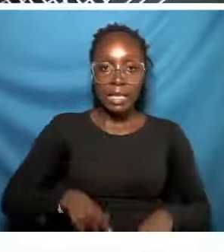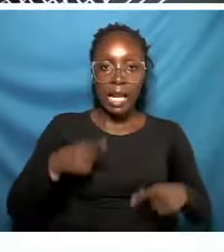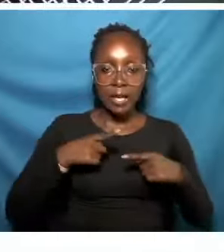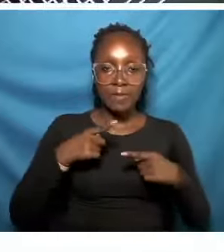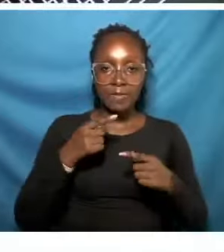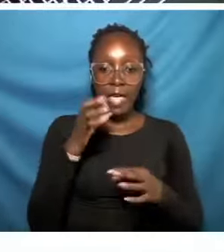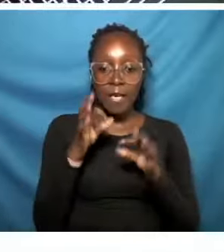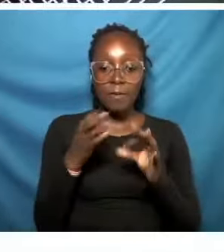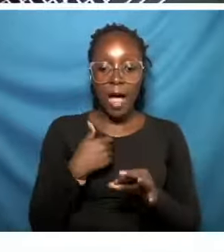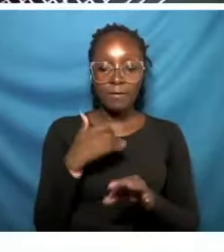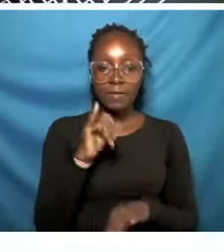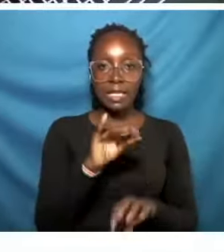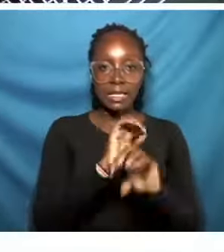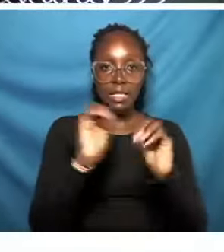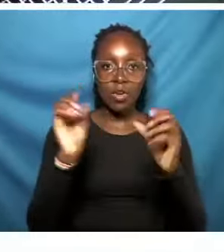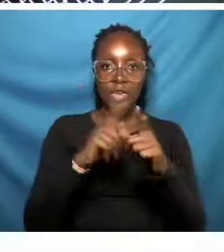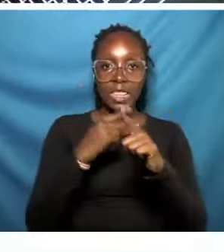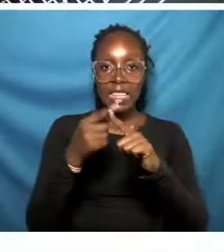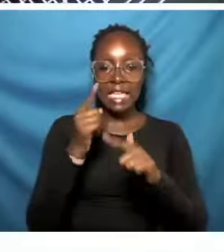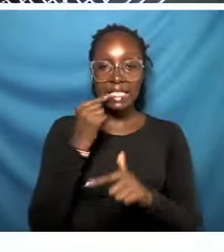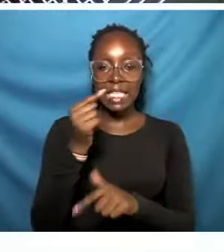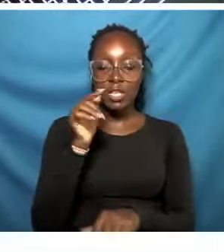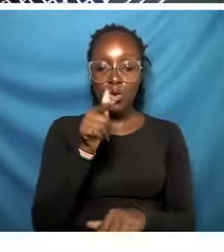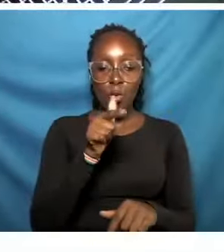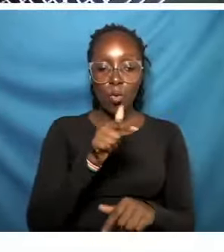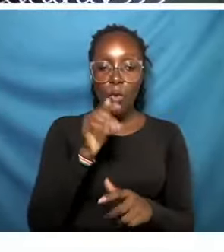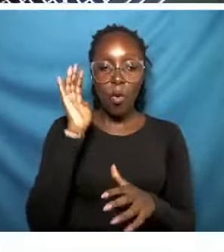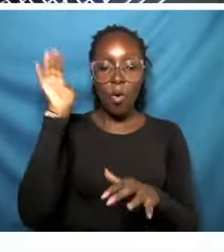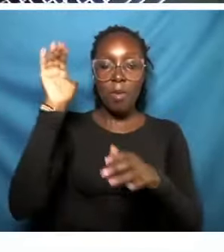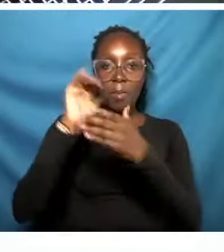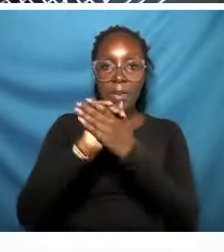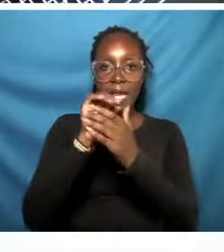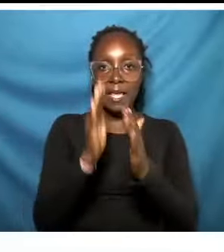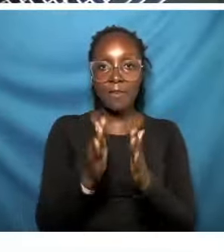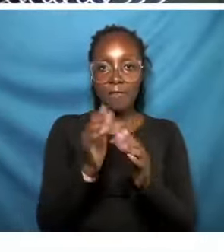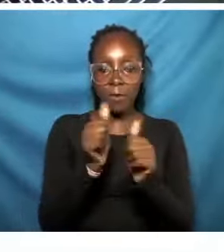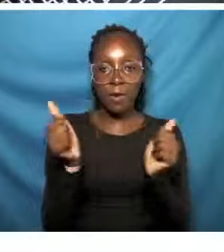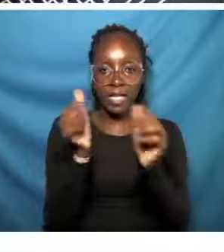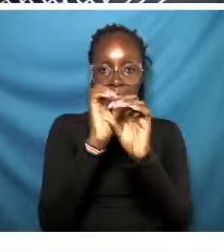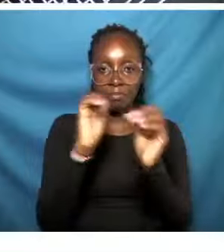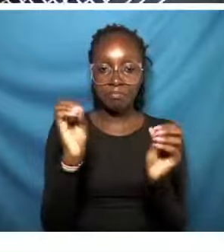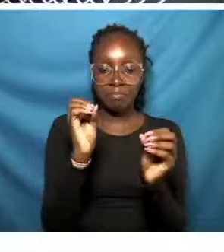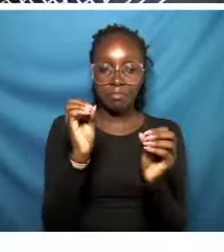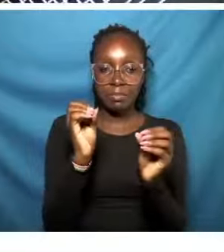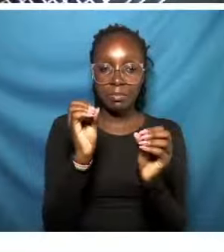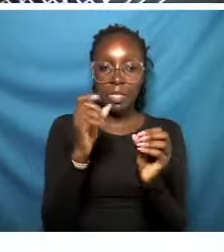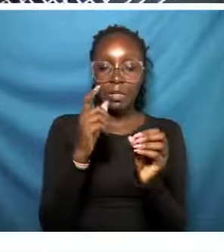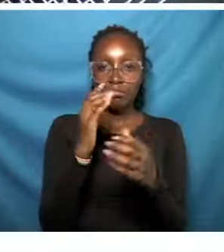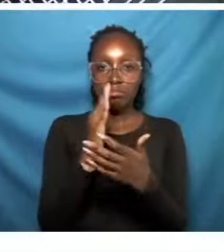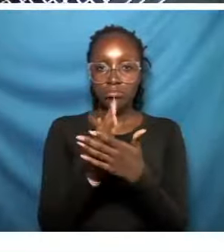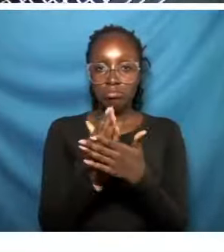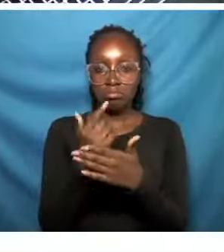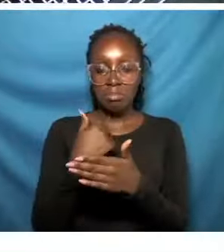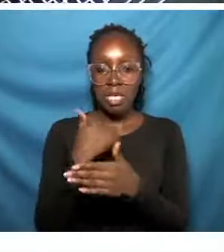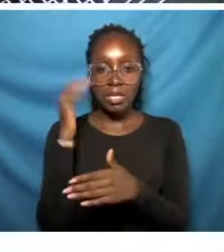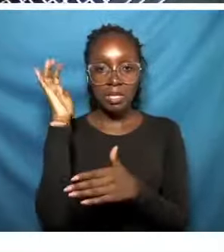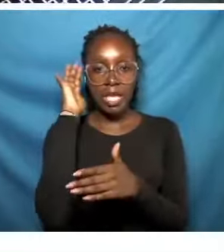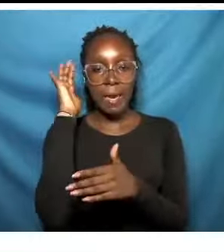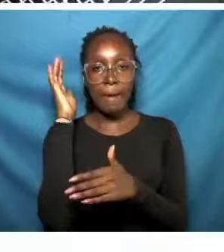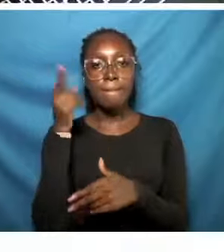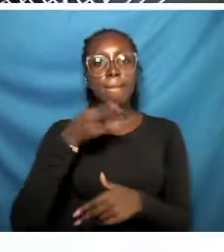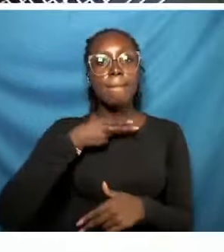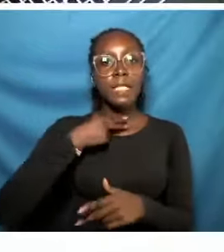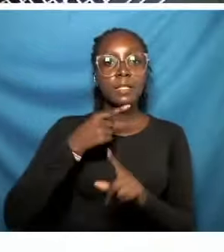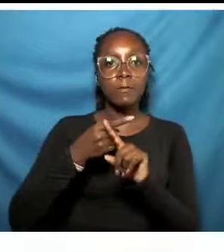say, then you are not properly a believer. I recently heard a pastor from Nigeria